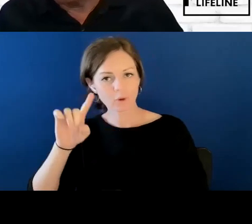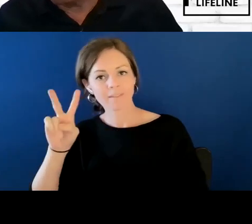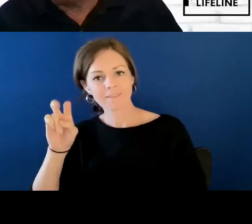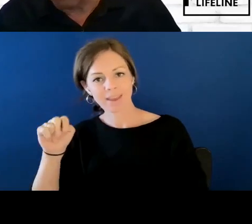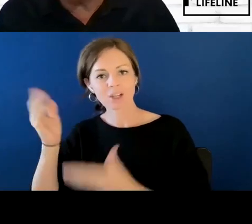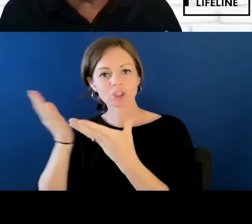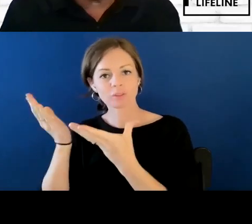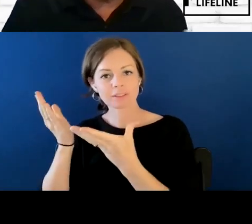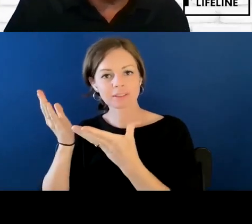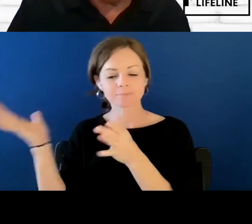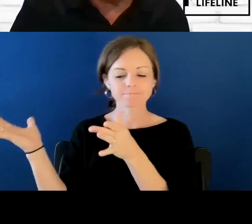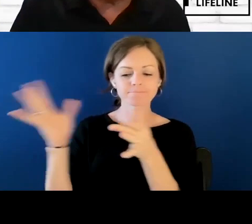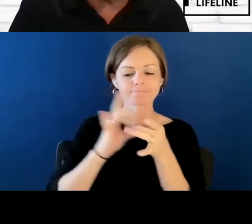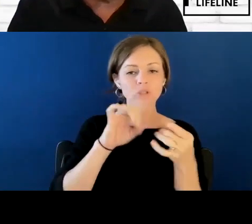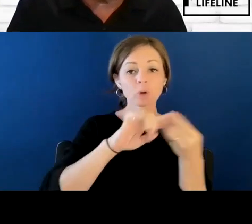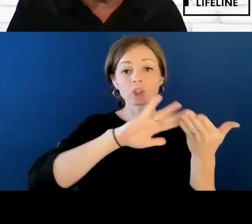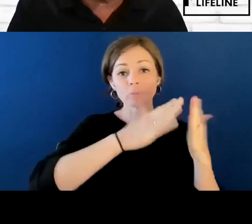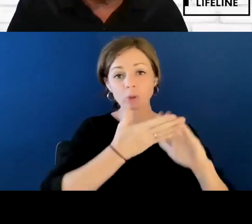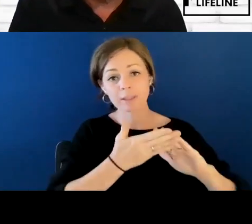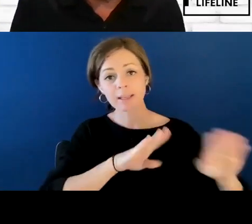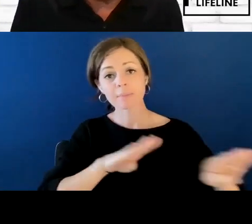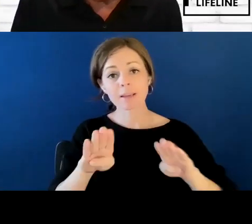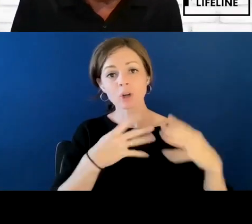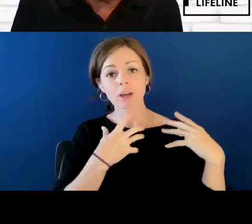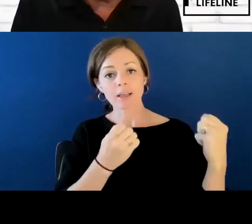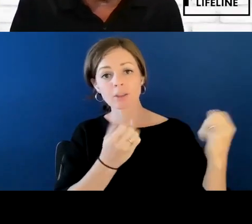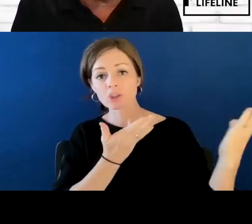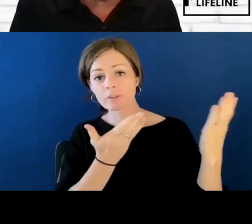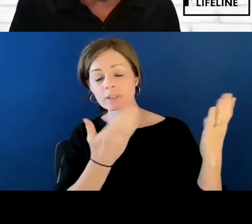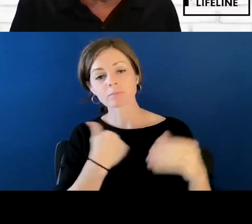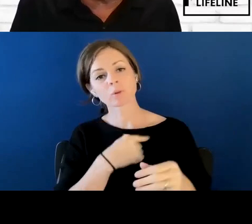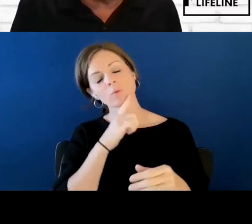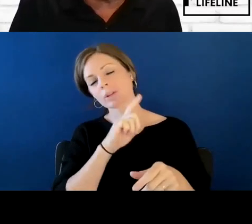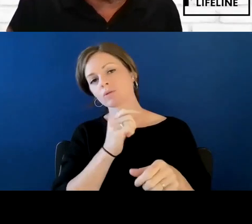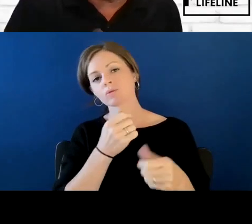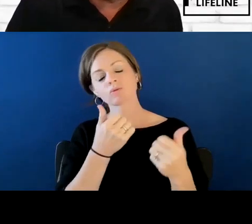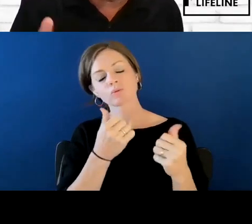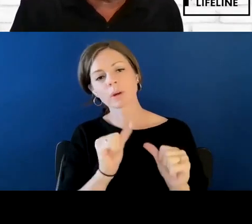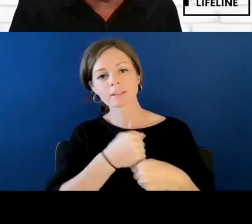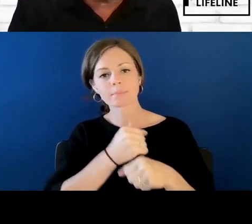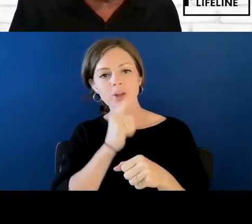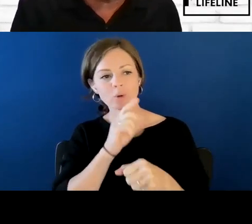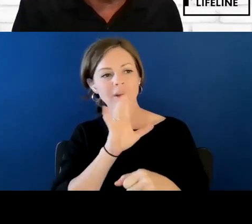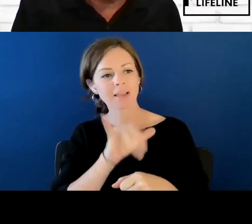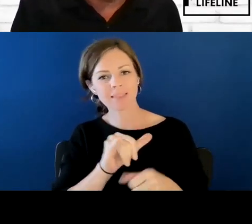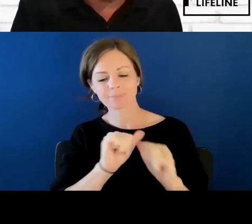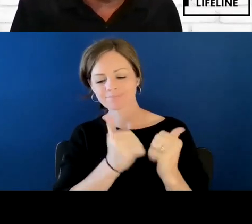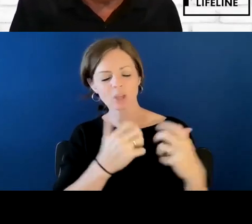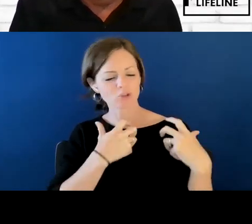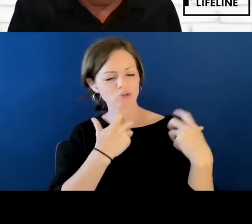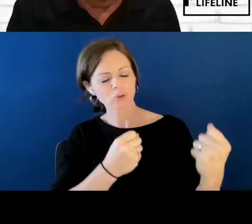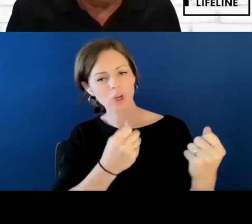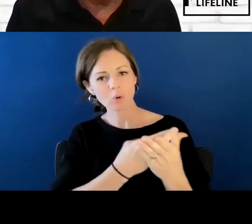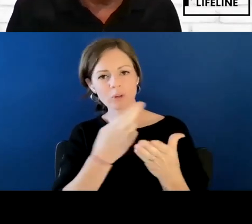and the community and behavioral health services. We're trying to make sure that those are strengthened so that resources are available on